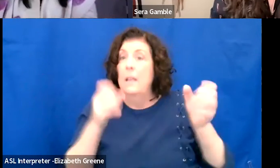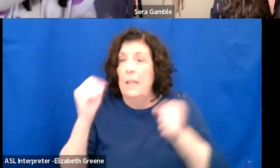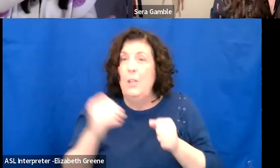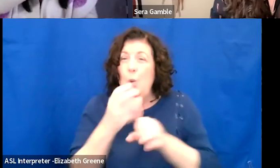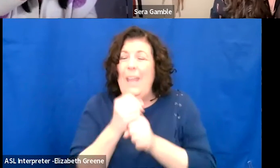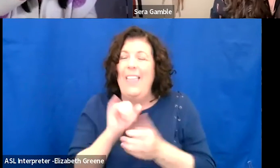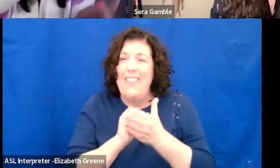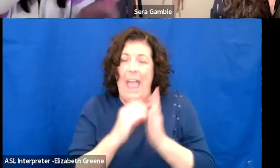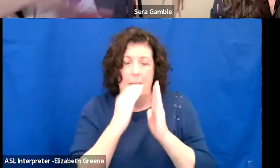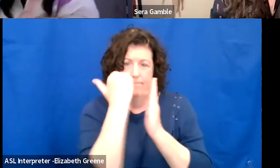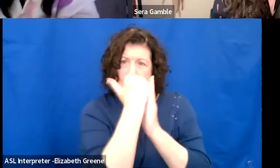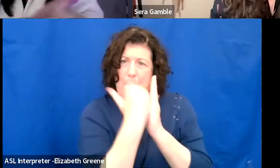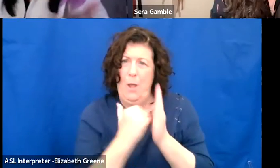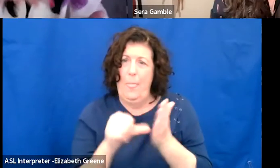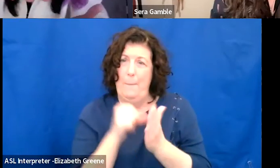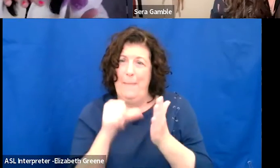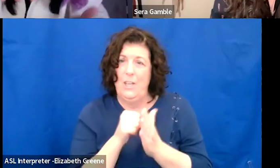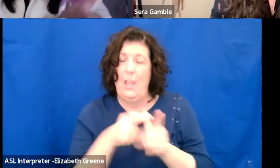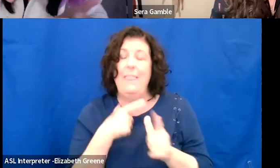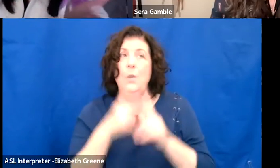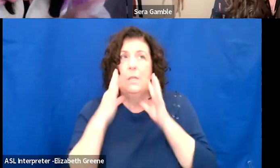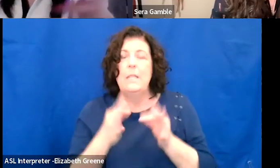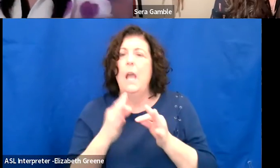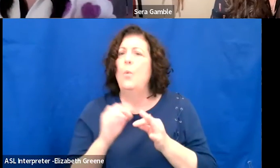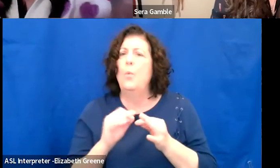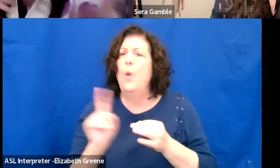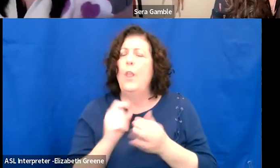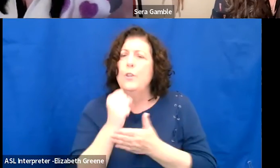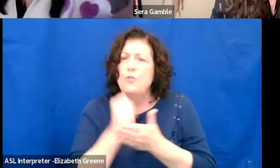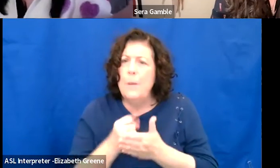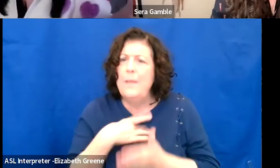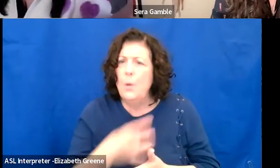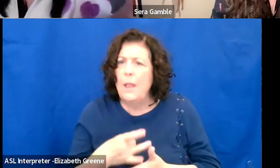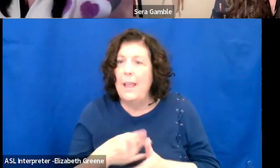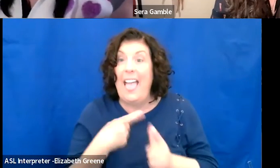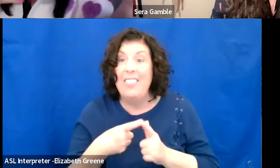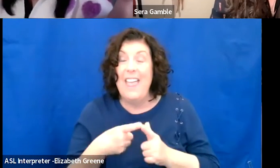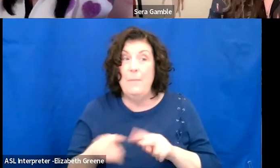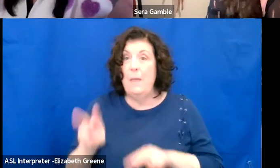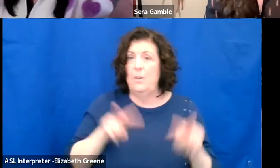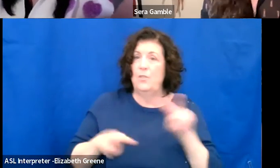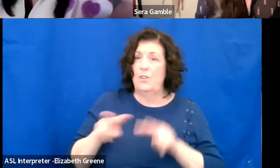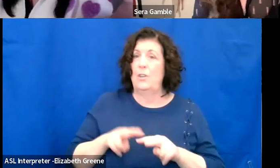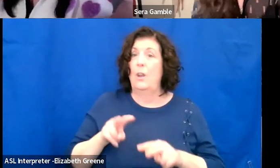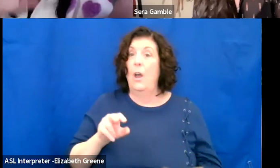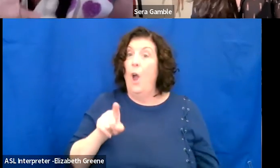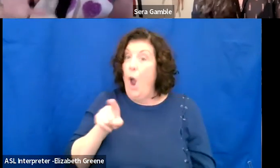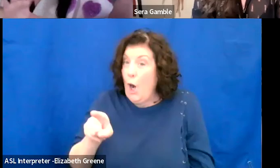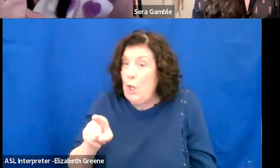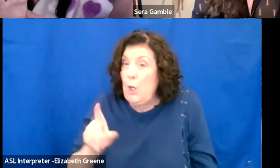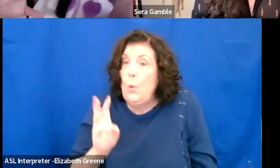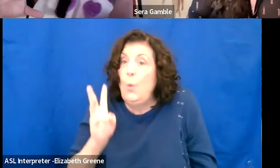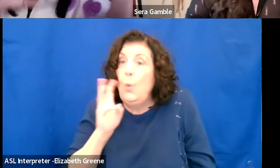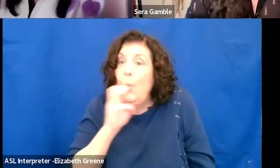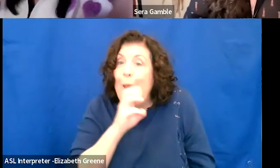are the scripts that I like. Now the people come in, and that's just, are you weird or not? Or by the way, weird is not necessarily a bad